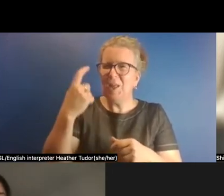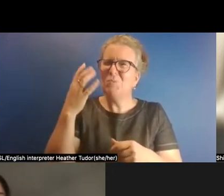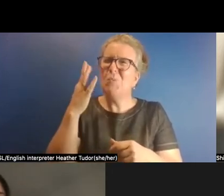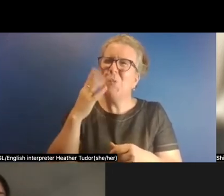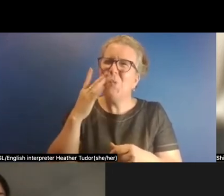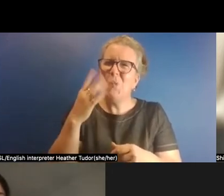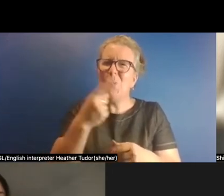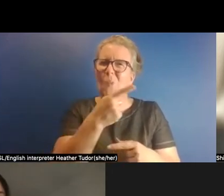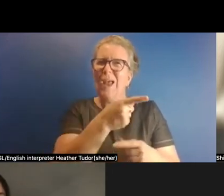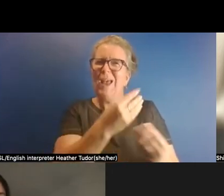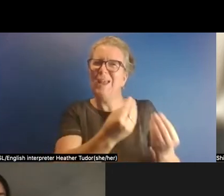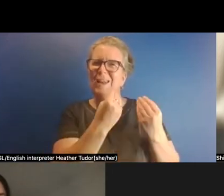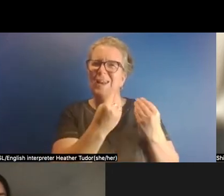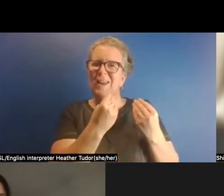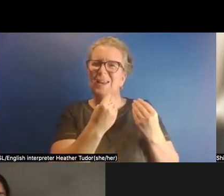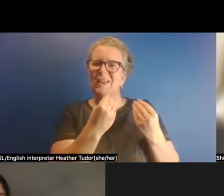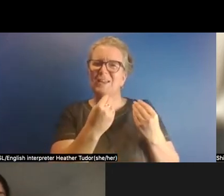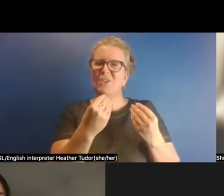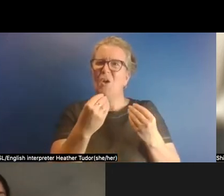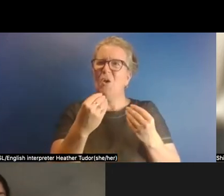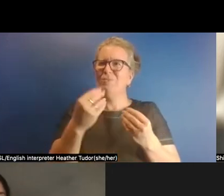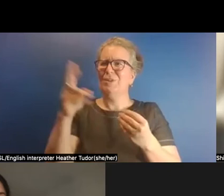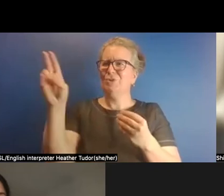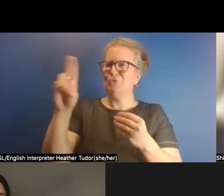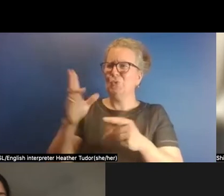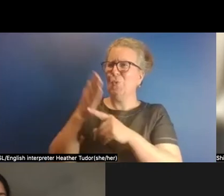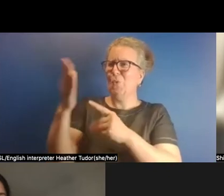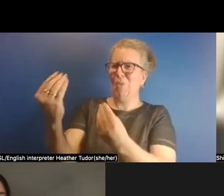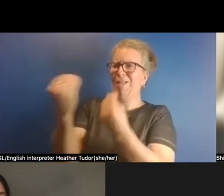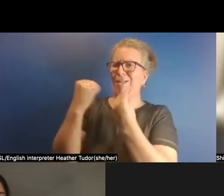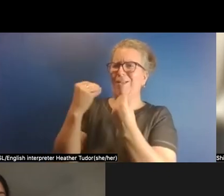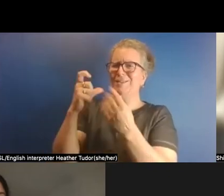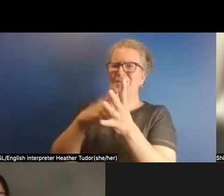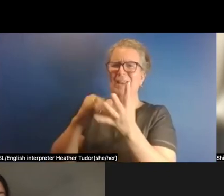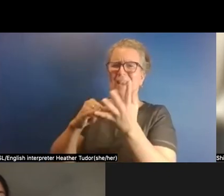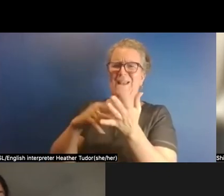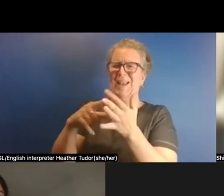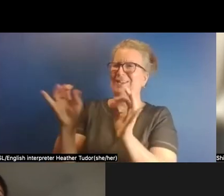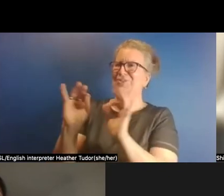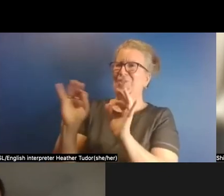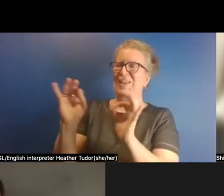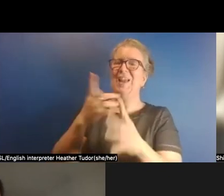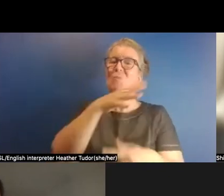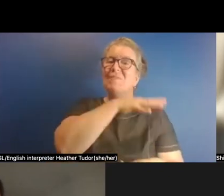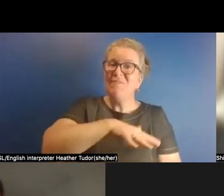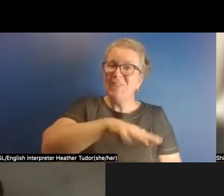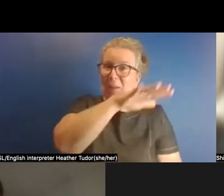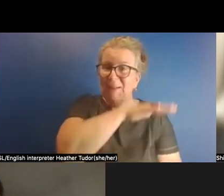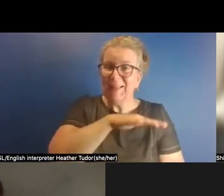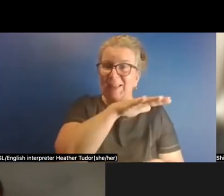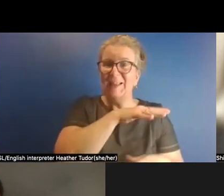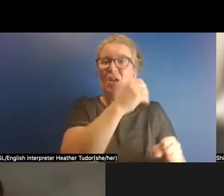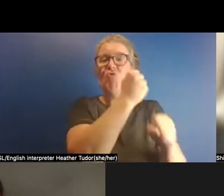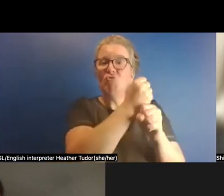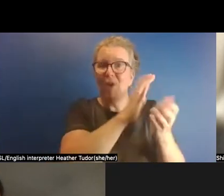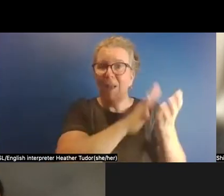through school. It was just like through family and like stories that we'd heard from like my grandparents from India, what they would